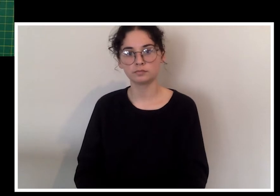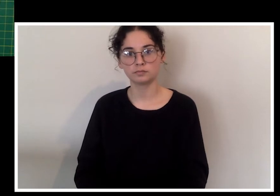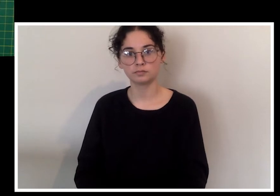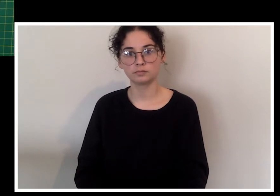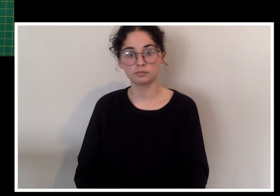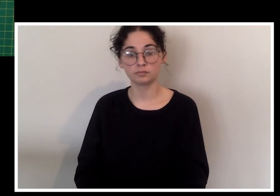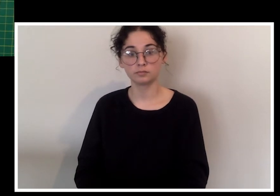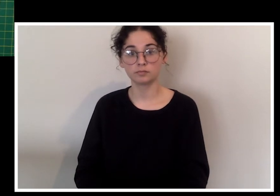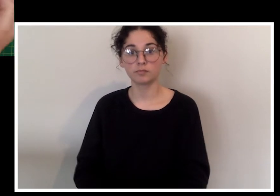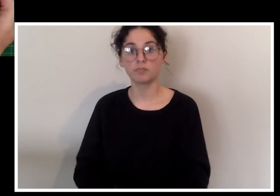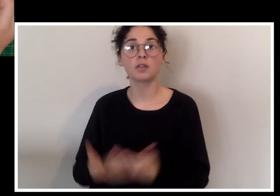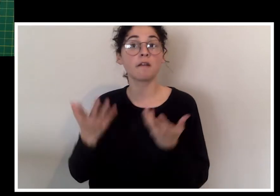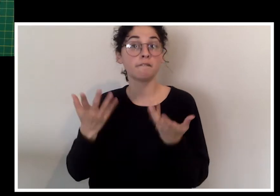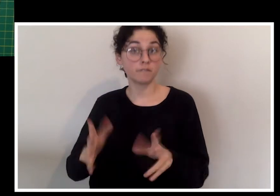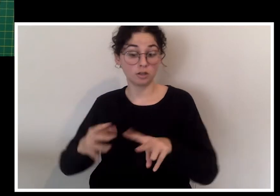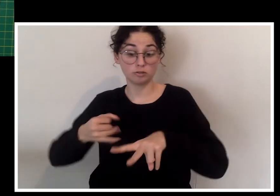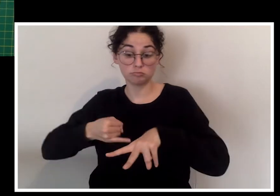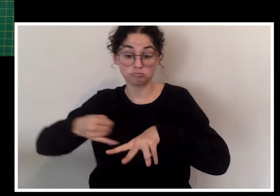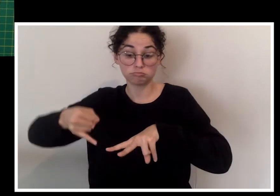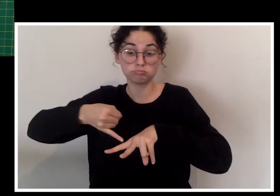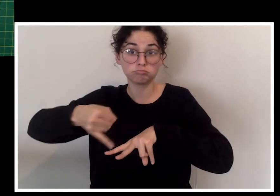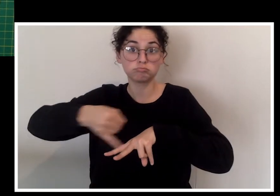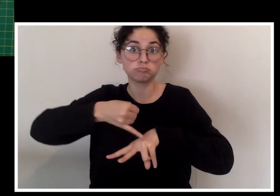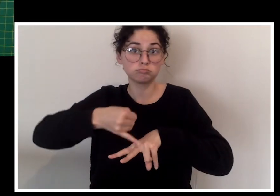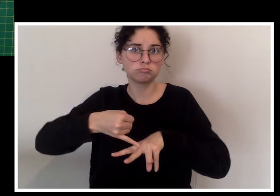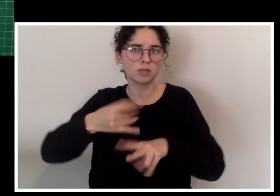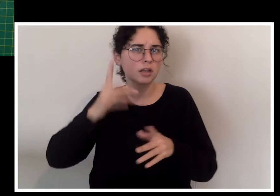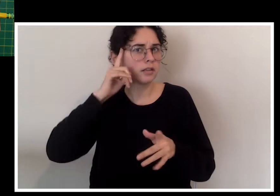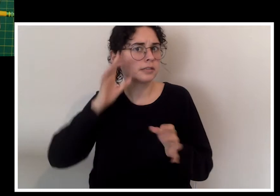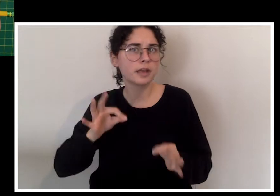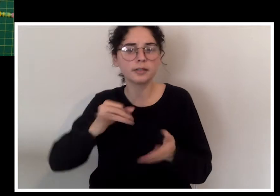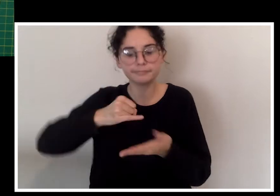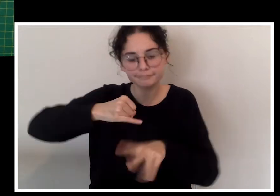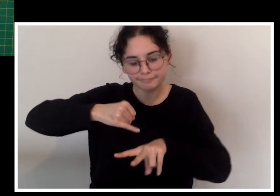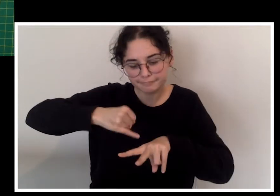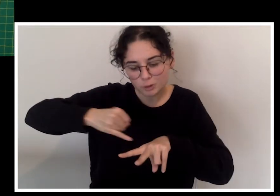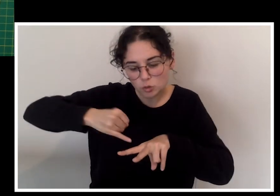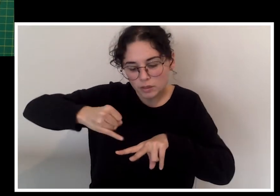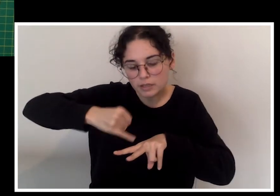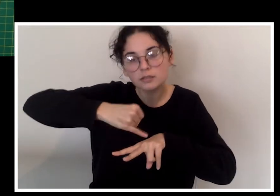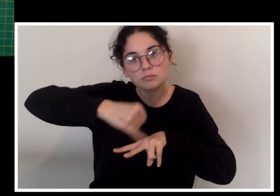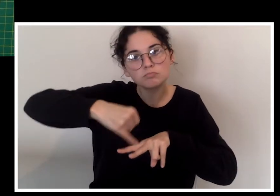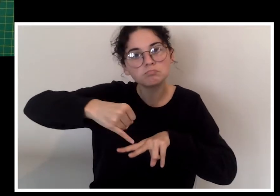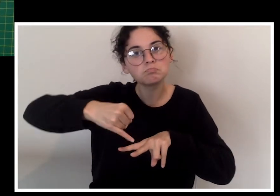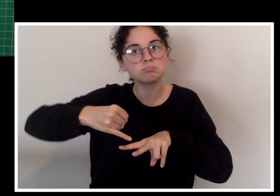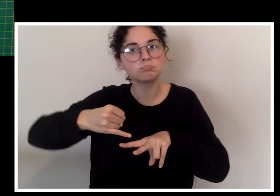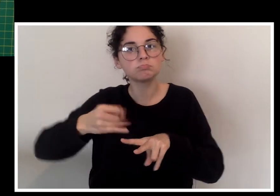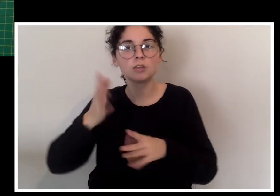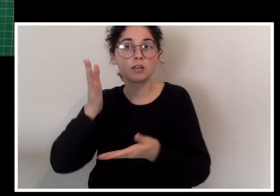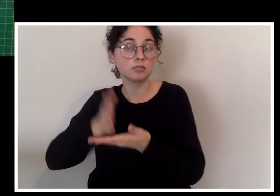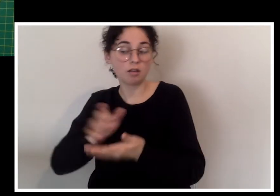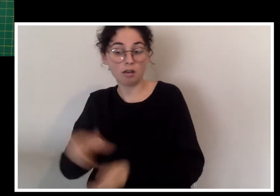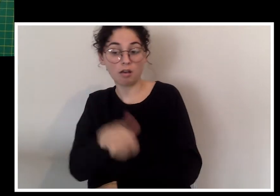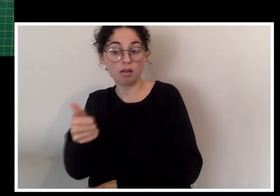So on this one, I traced all my scissors and start making some squiggly lines. This one has some just